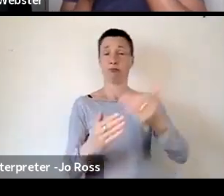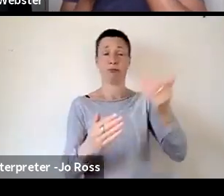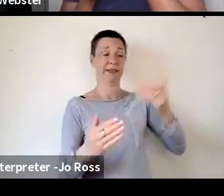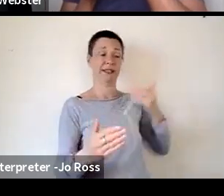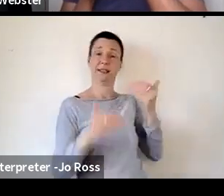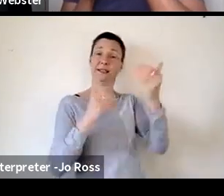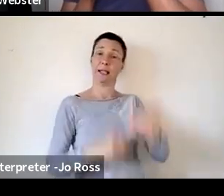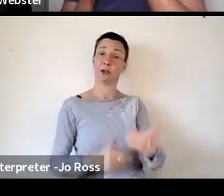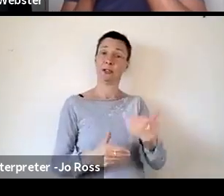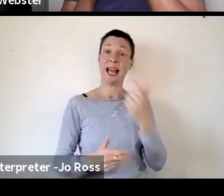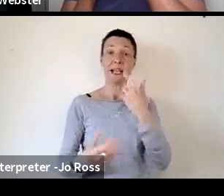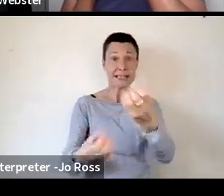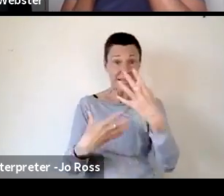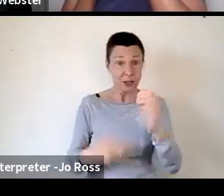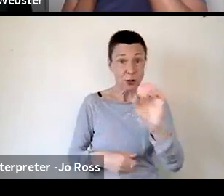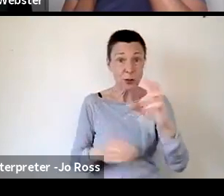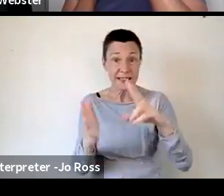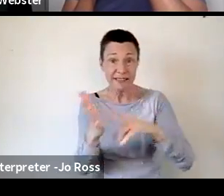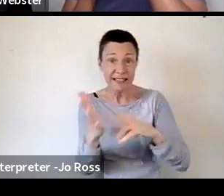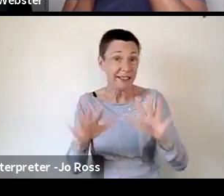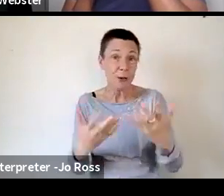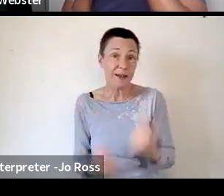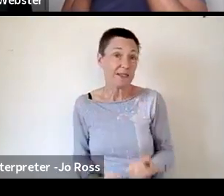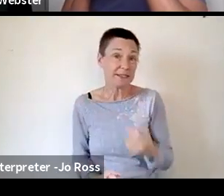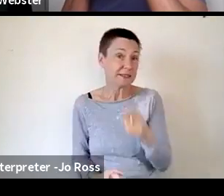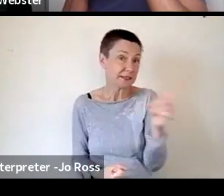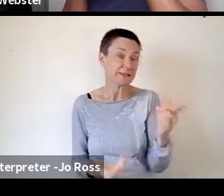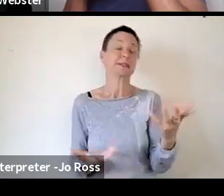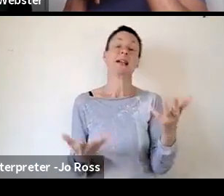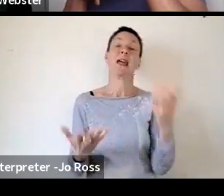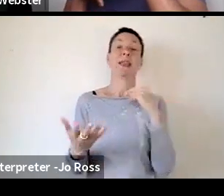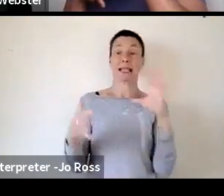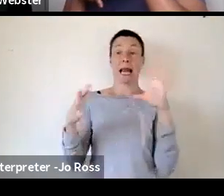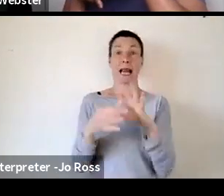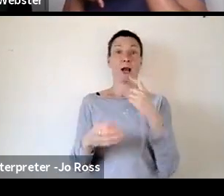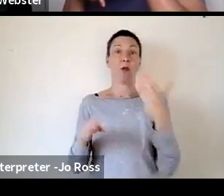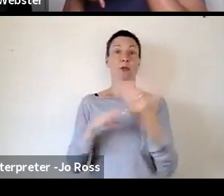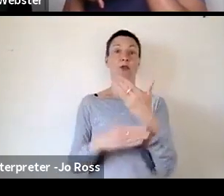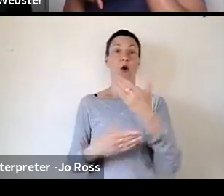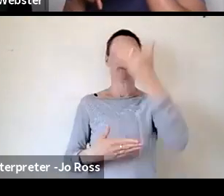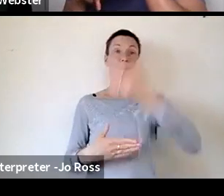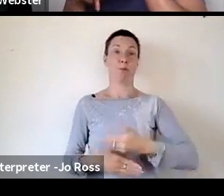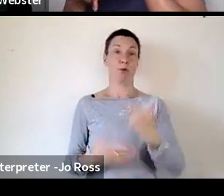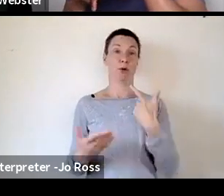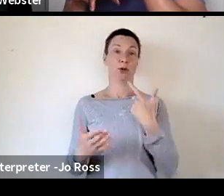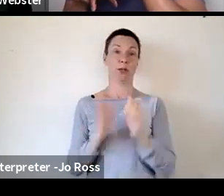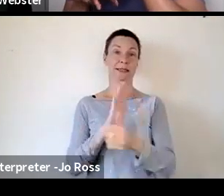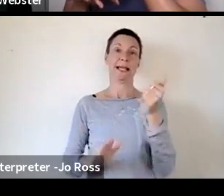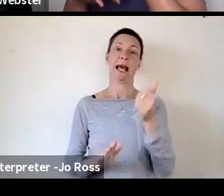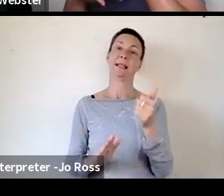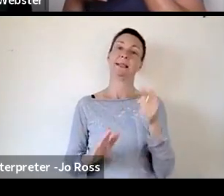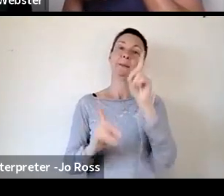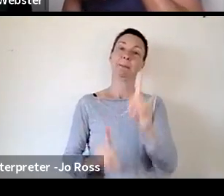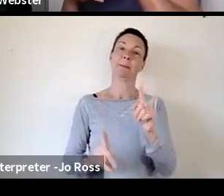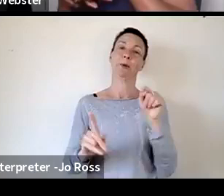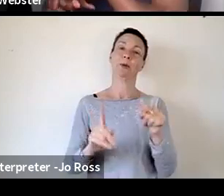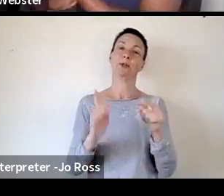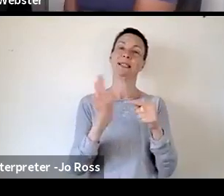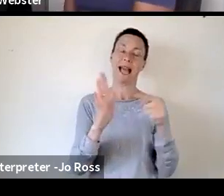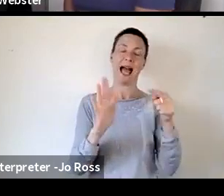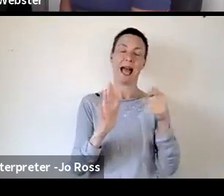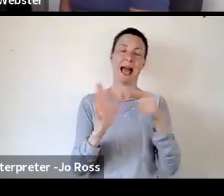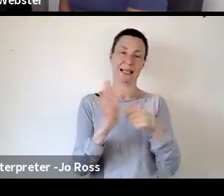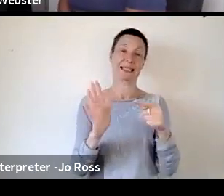ones. Send us your CV if you haven't, please. There's a link on our jobs board on talentedpeople.tv where you can tell us all